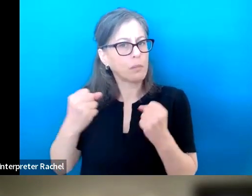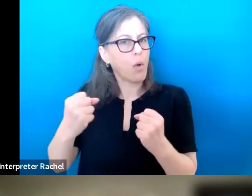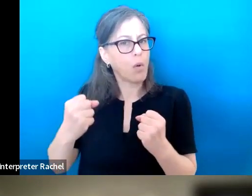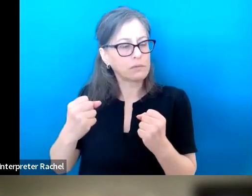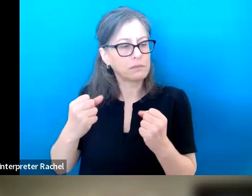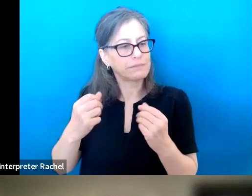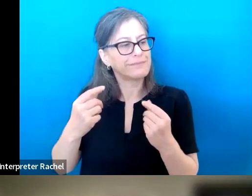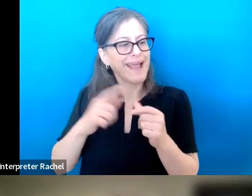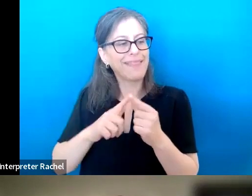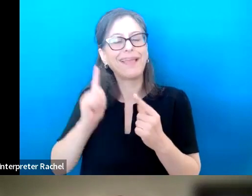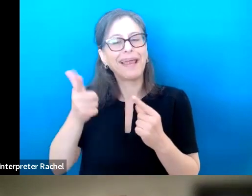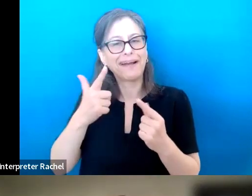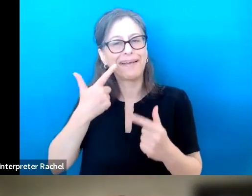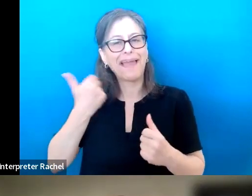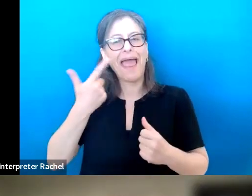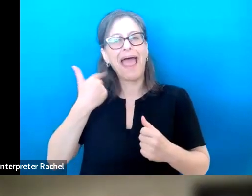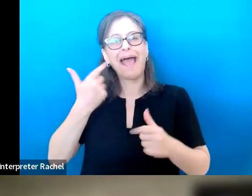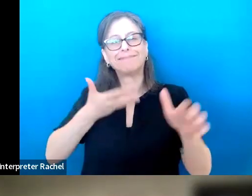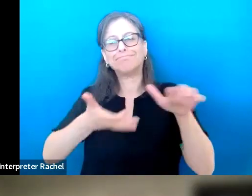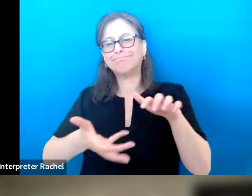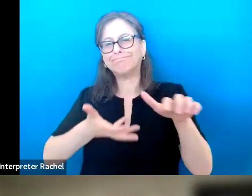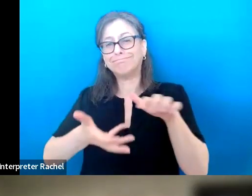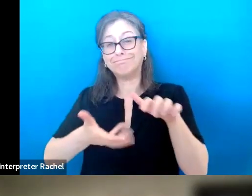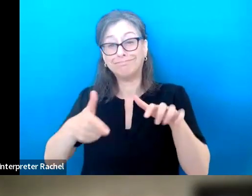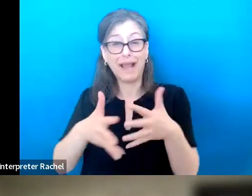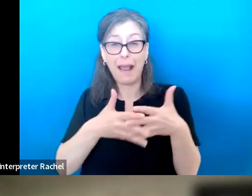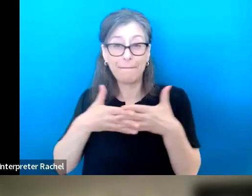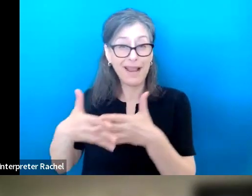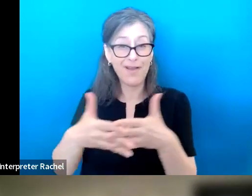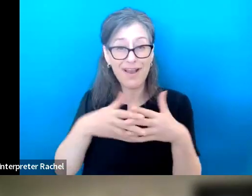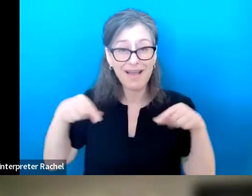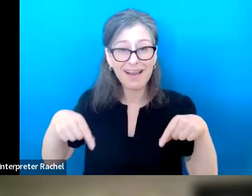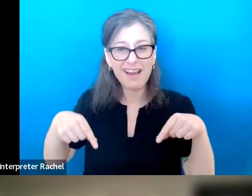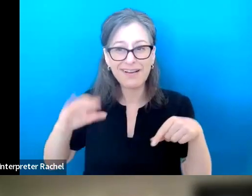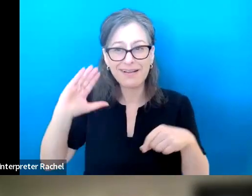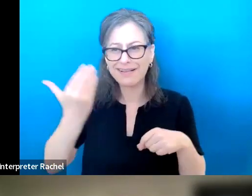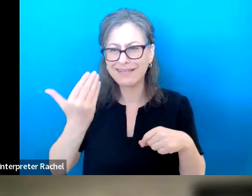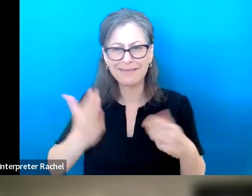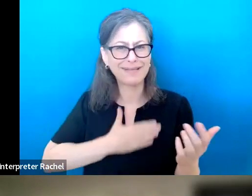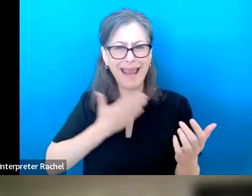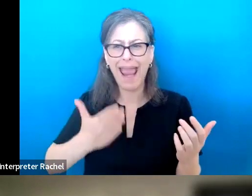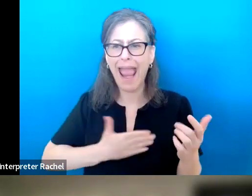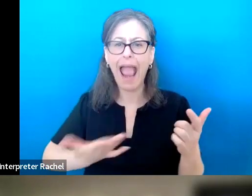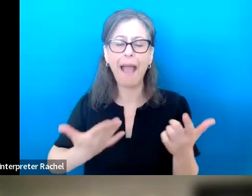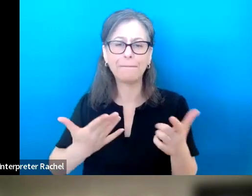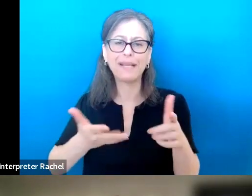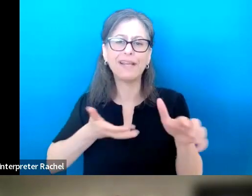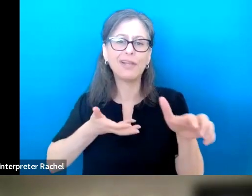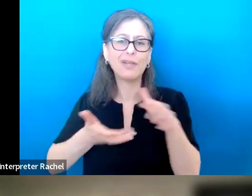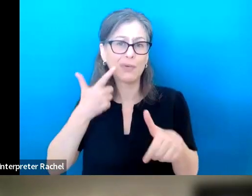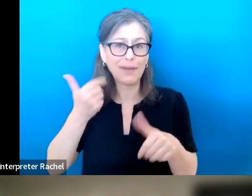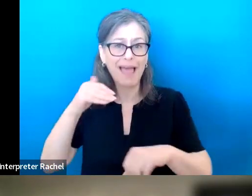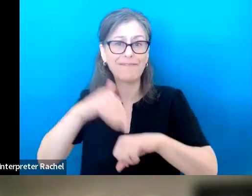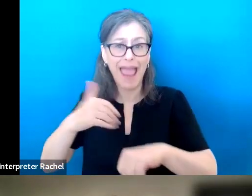end they're laughing loudly. In America, it seems to me, they are so happy to laugh at us Brits and to